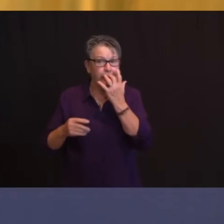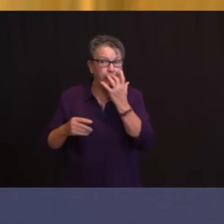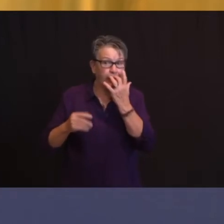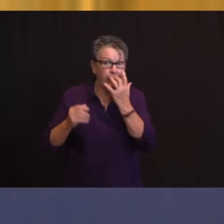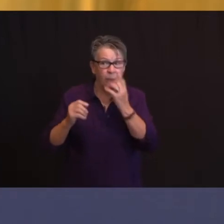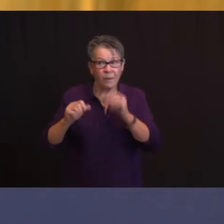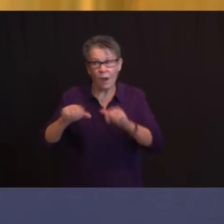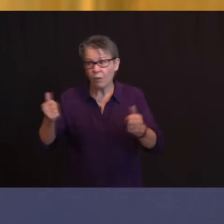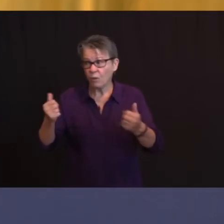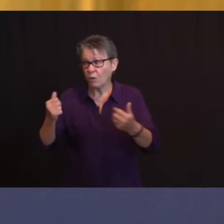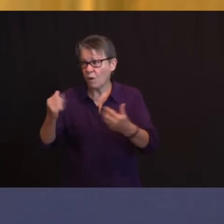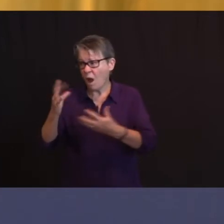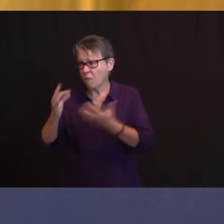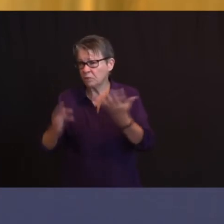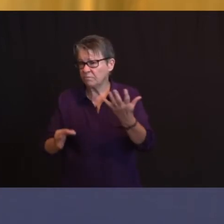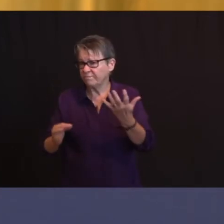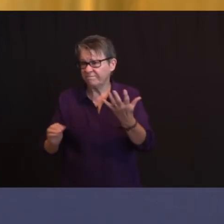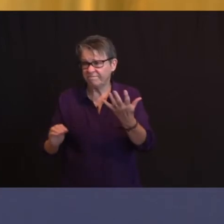to take on the burden, but